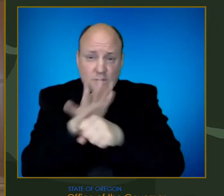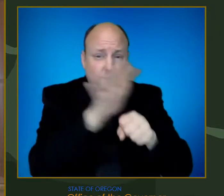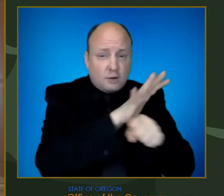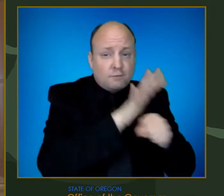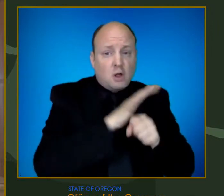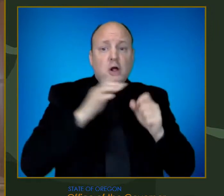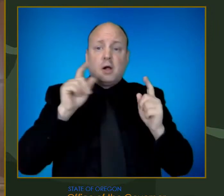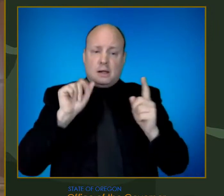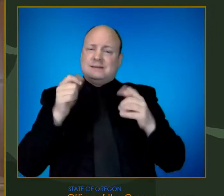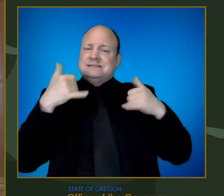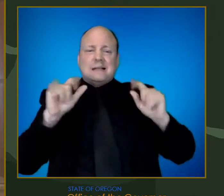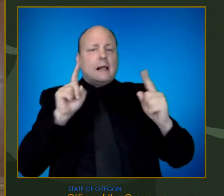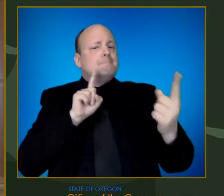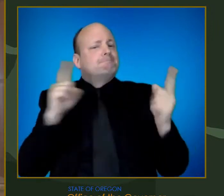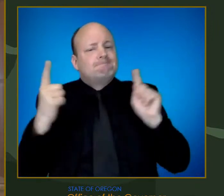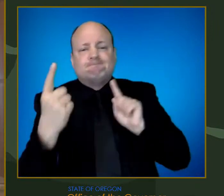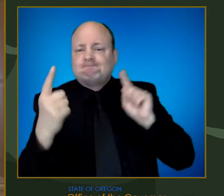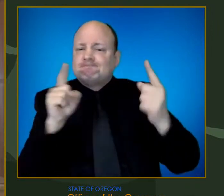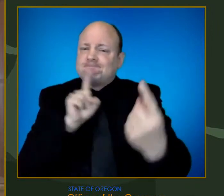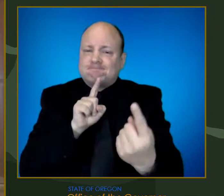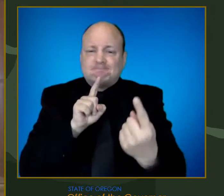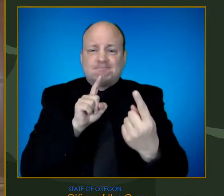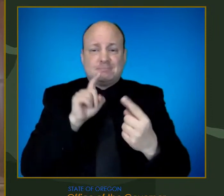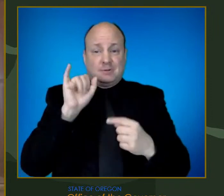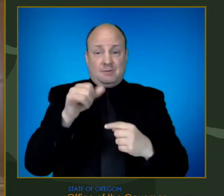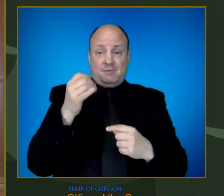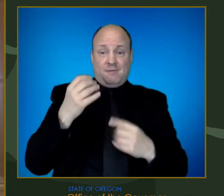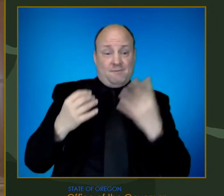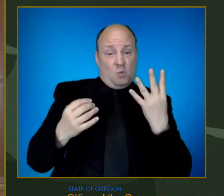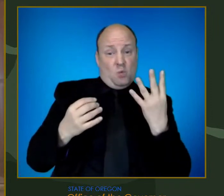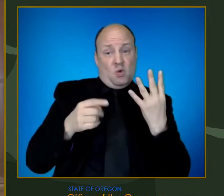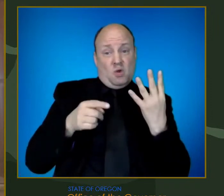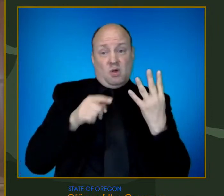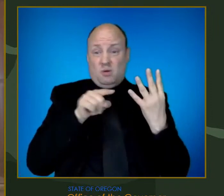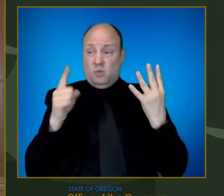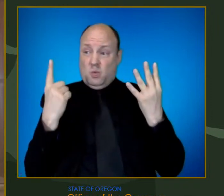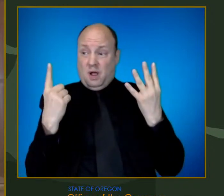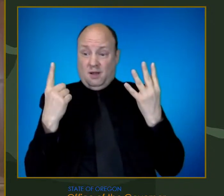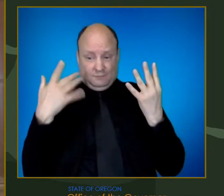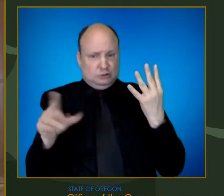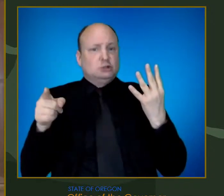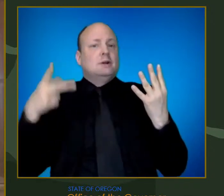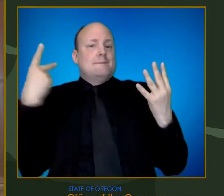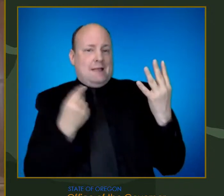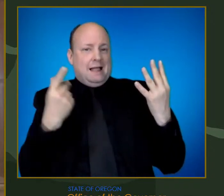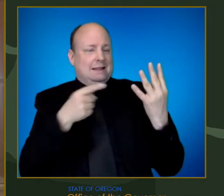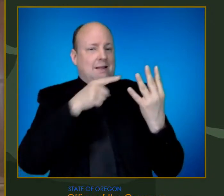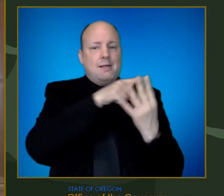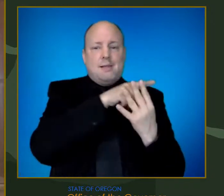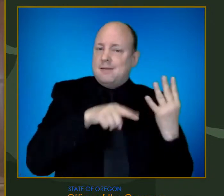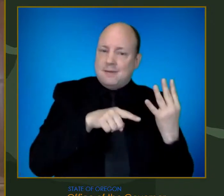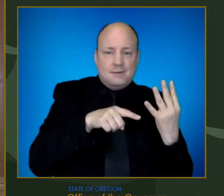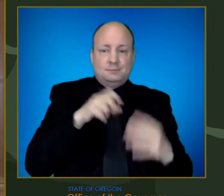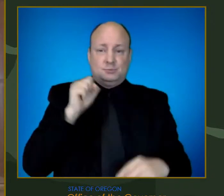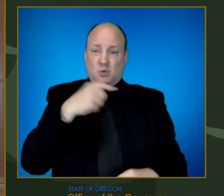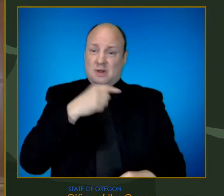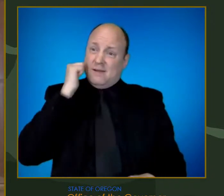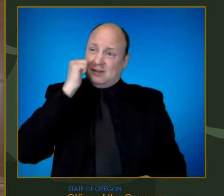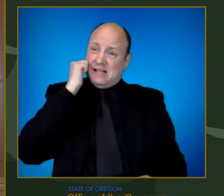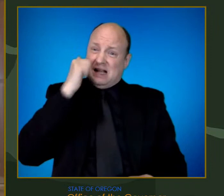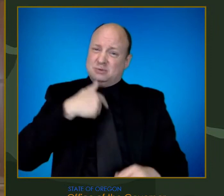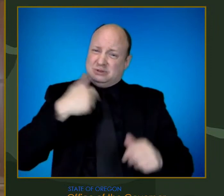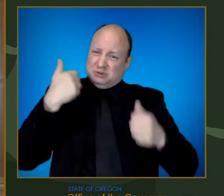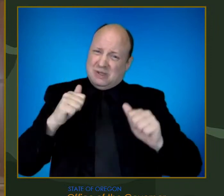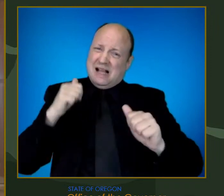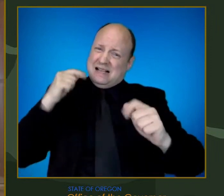in 4 Oregonians fully vaccinated every single day, we're getting closer to reaching the community protection we